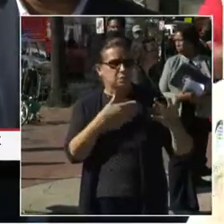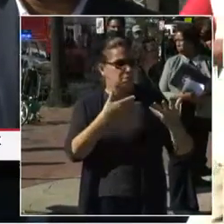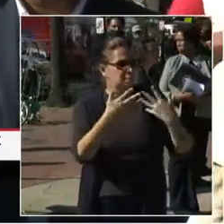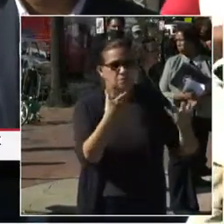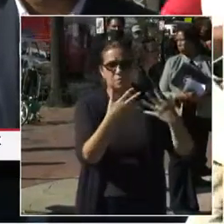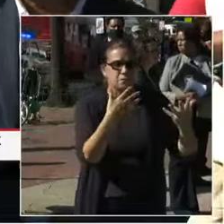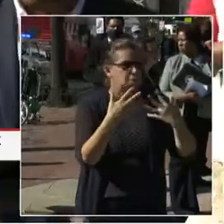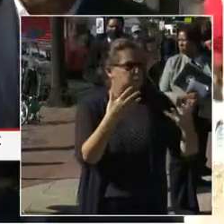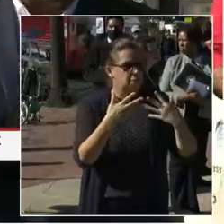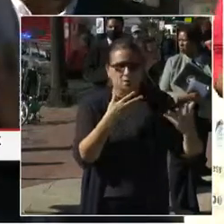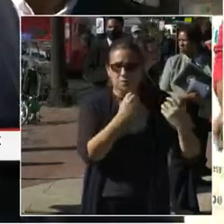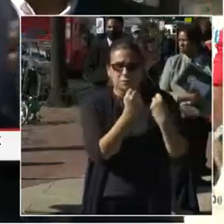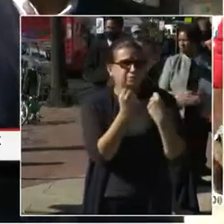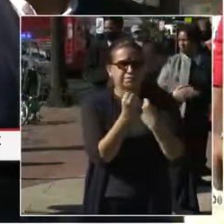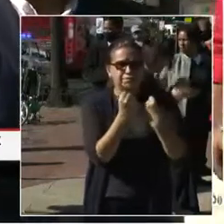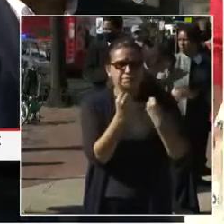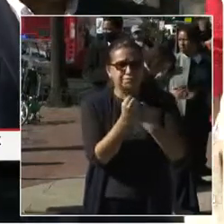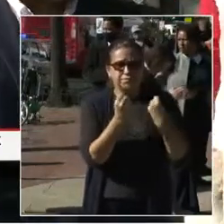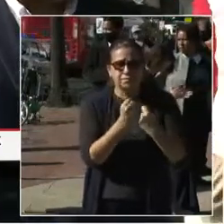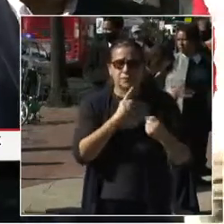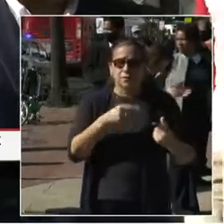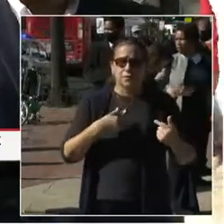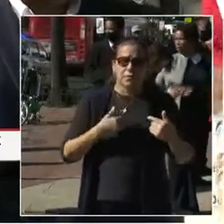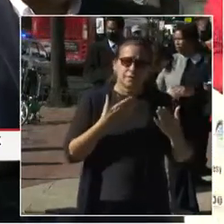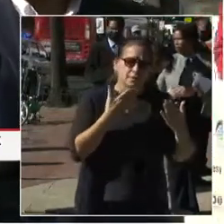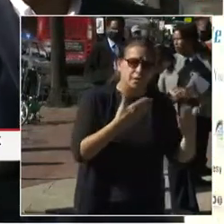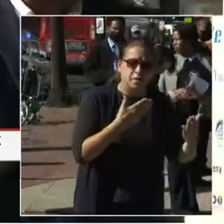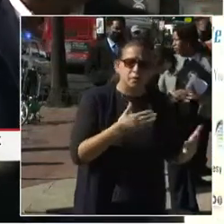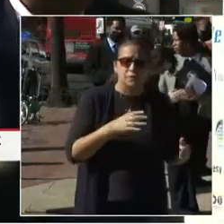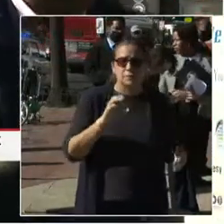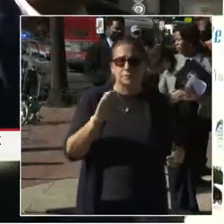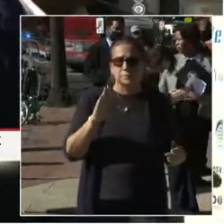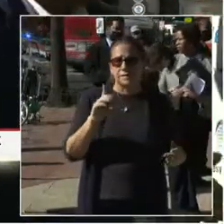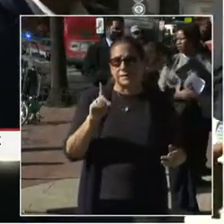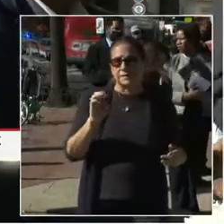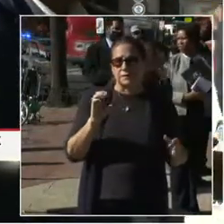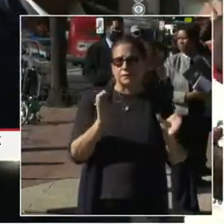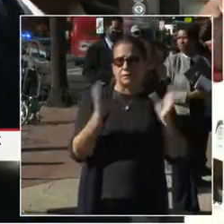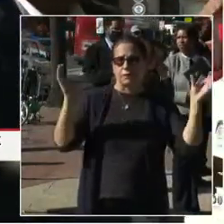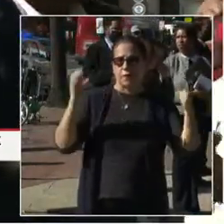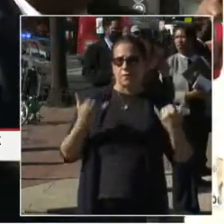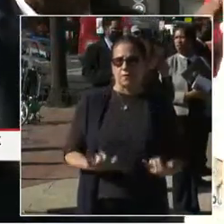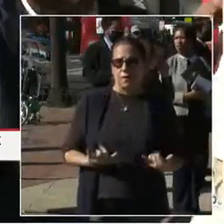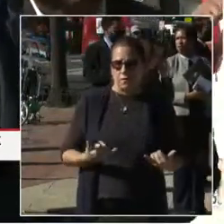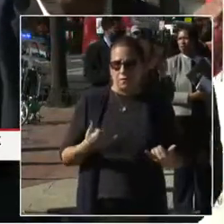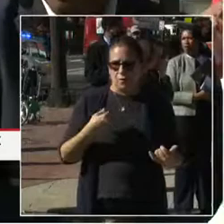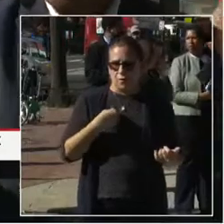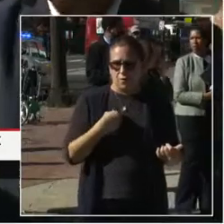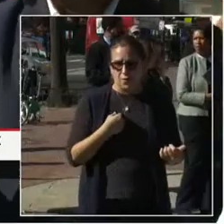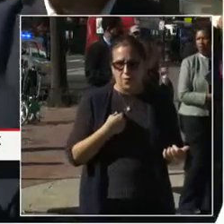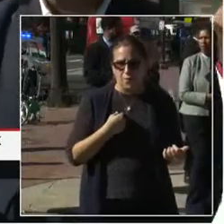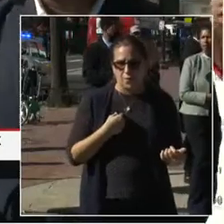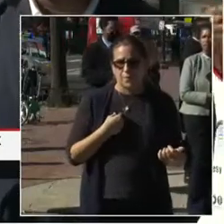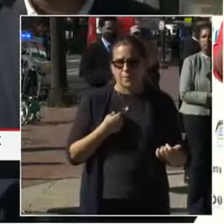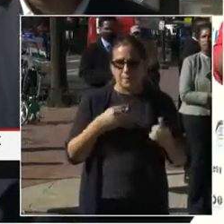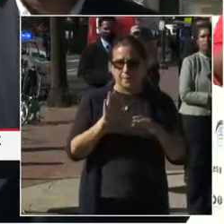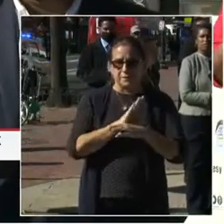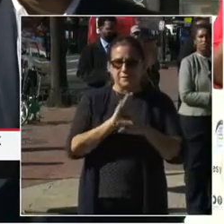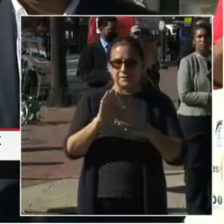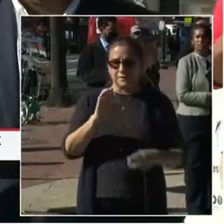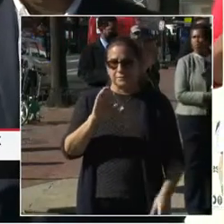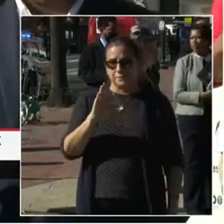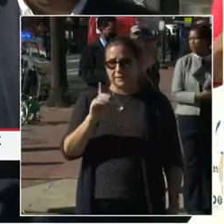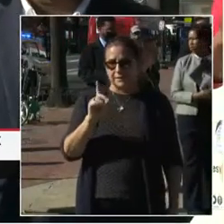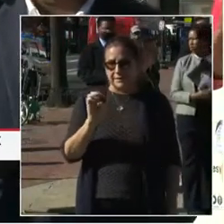CBE certified. Thank you to DSLBD. We would like to acknowledge DC Black Chamber